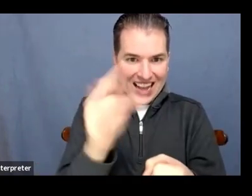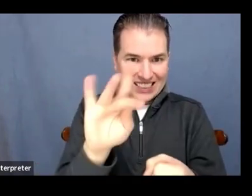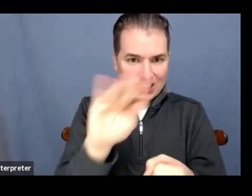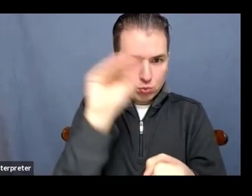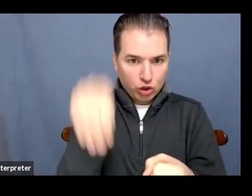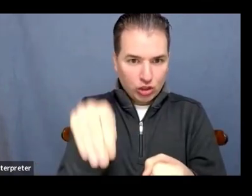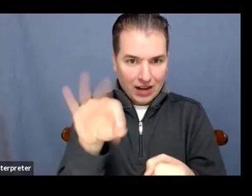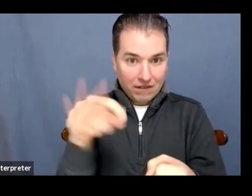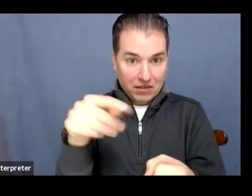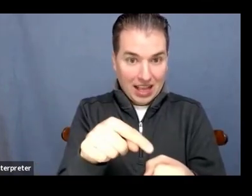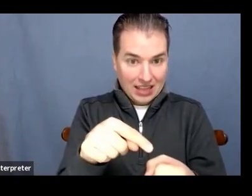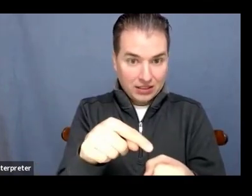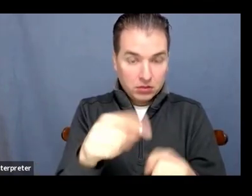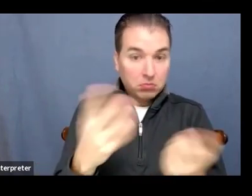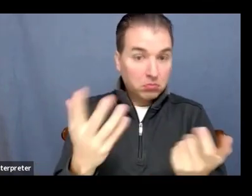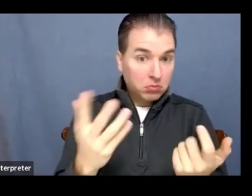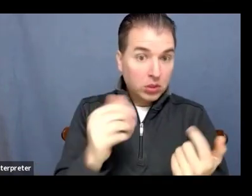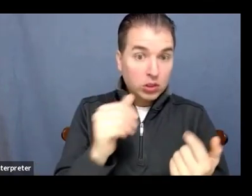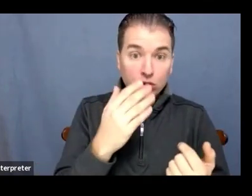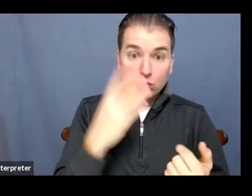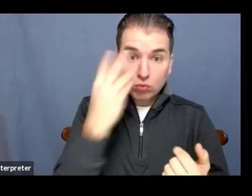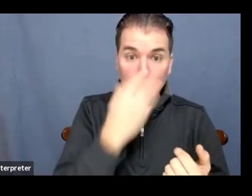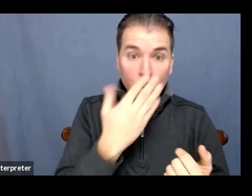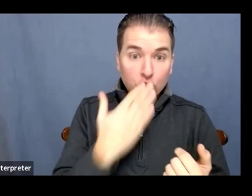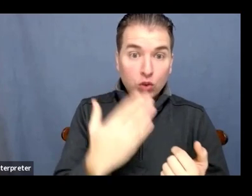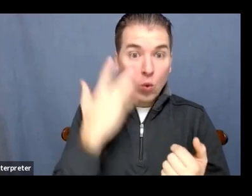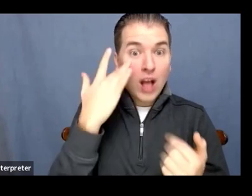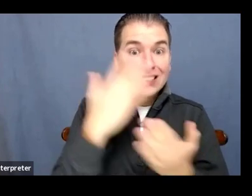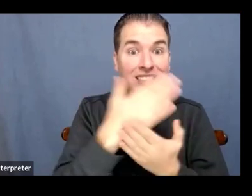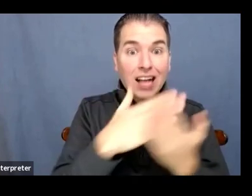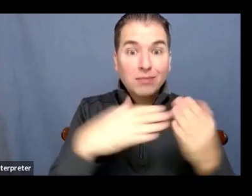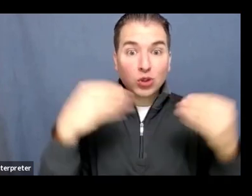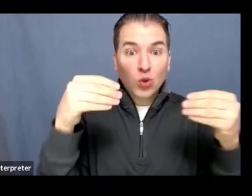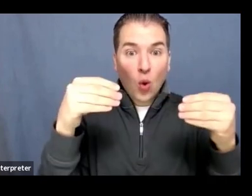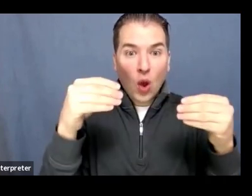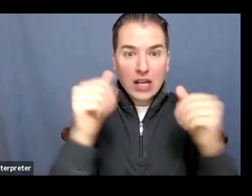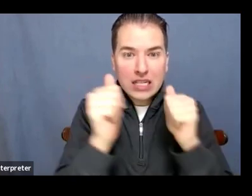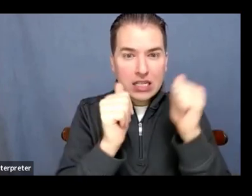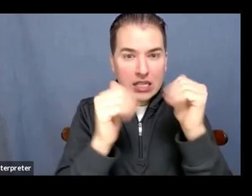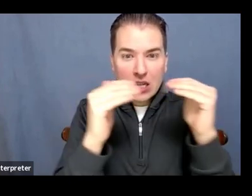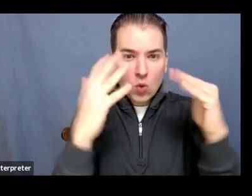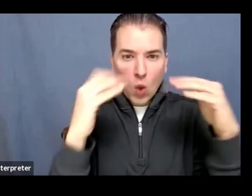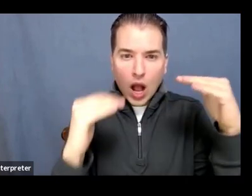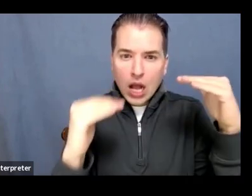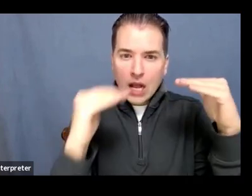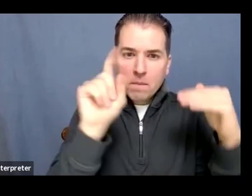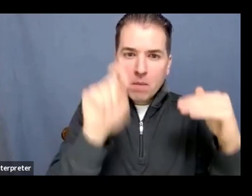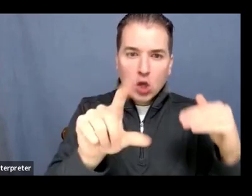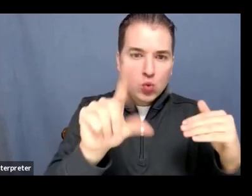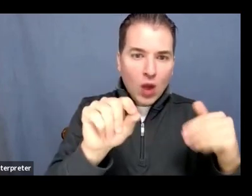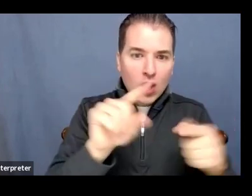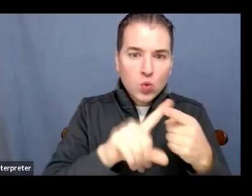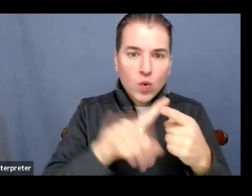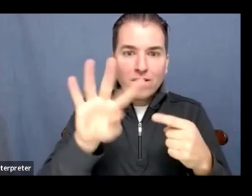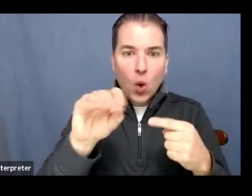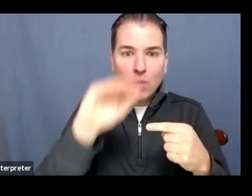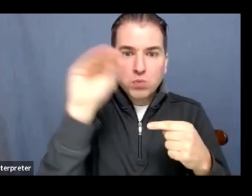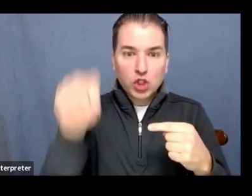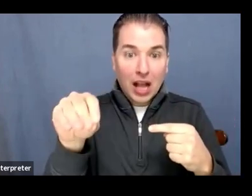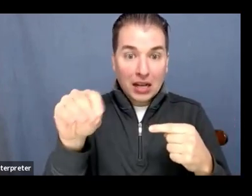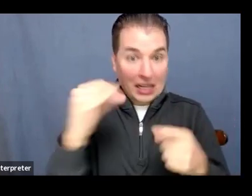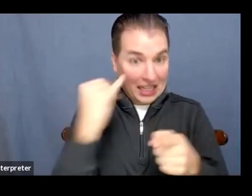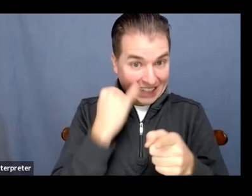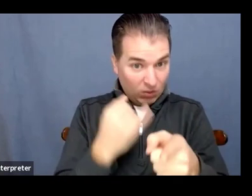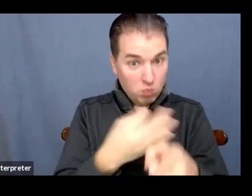bad. Typically, market shares for these kinds of stores would range in the 20 to 40% range. So I'm in